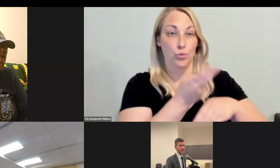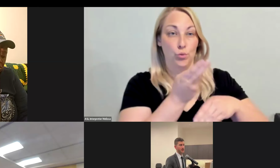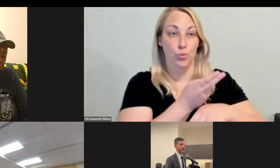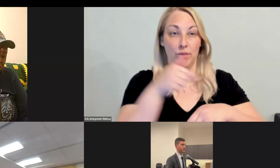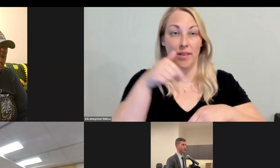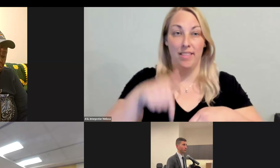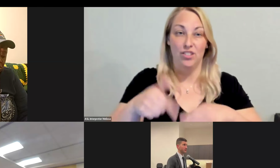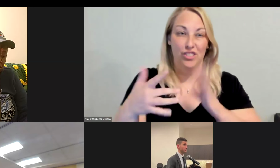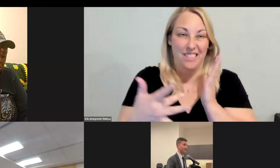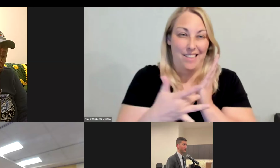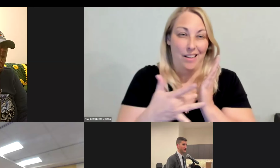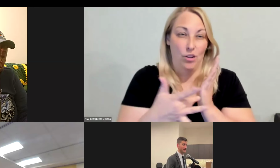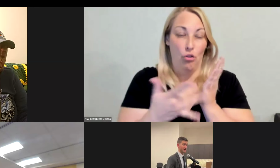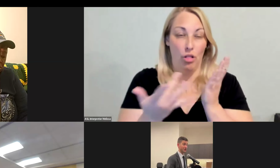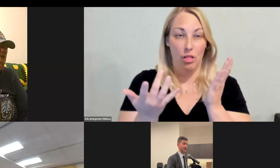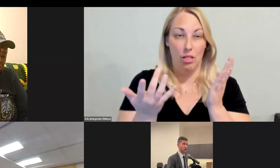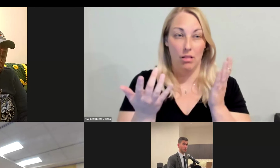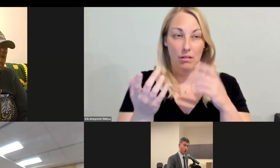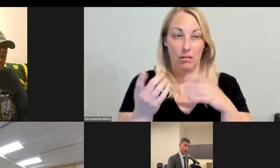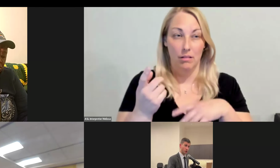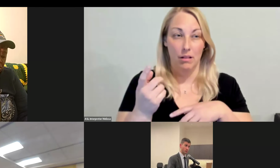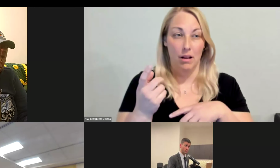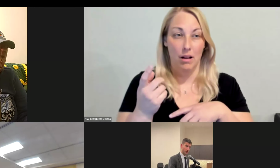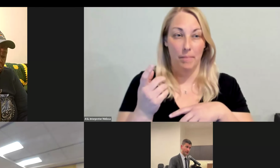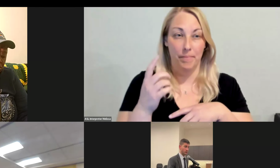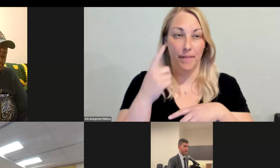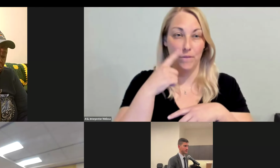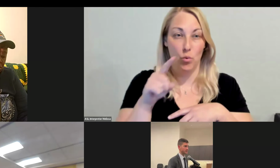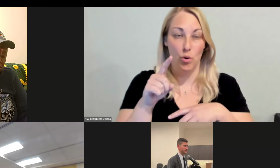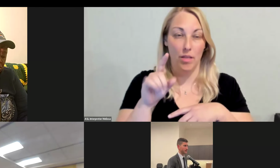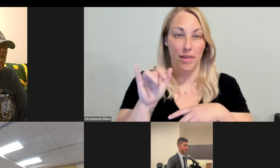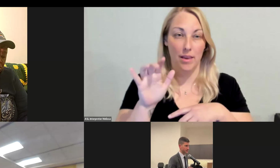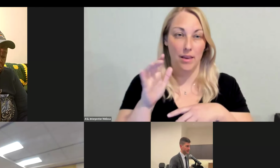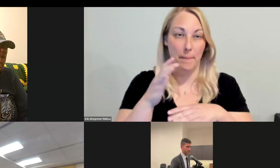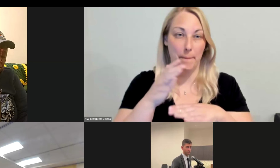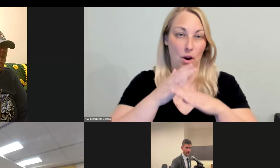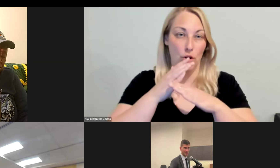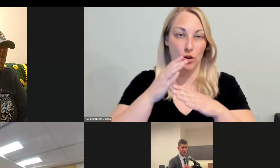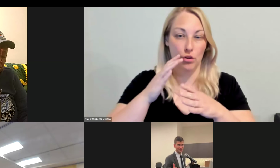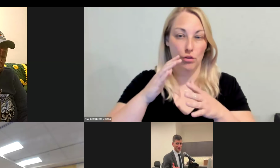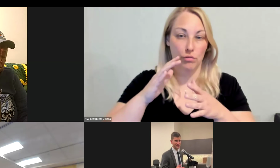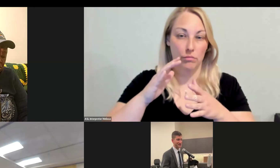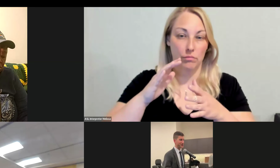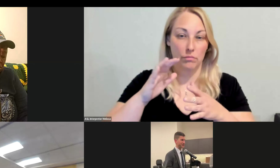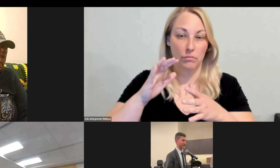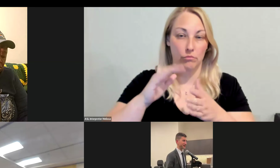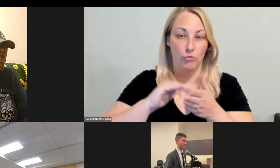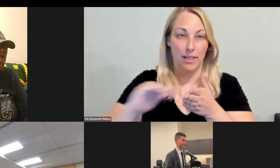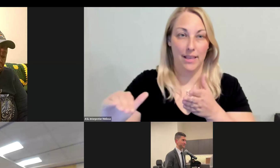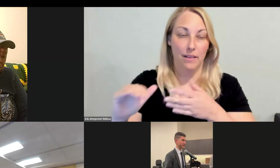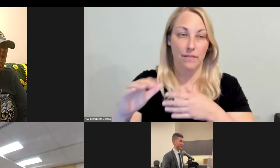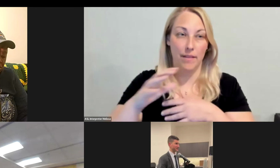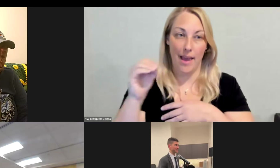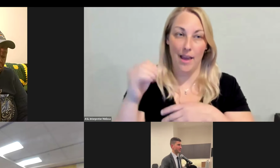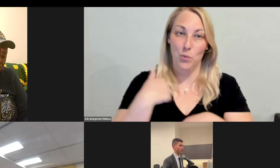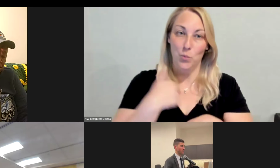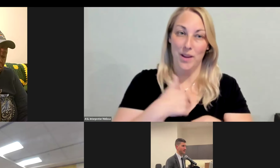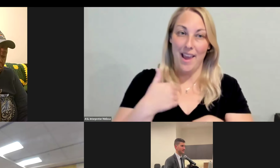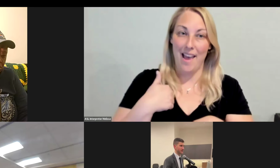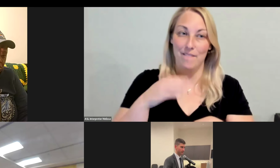relief. So we do have our BZA hearing tomorrow morning, which is a tight turnaround given kind of how things played